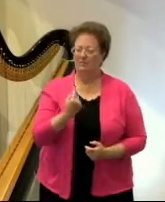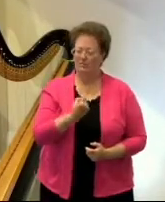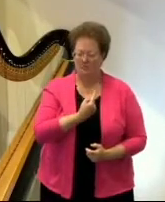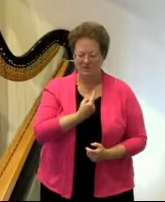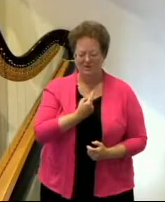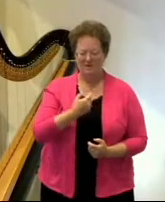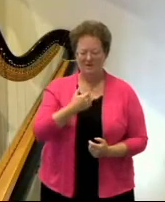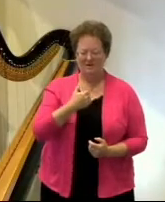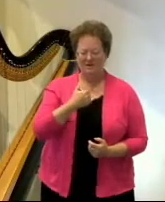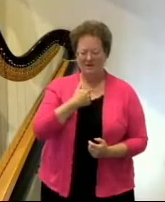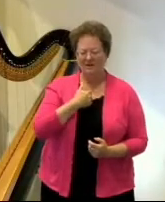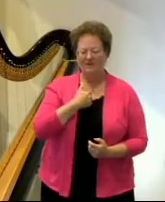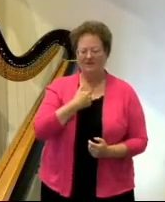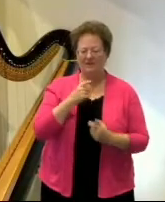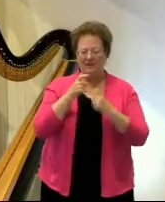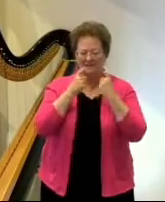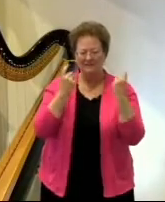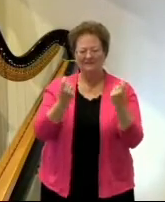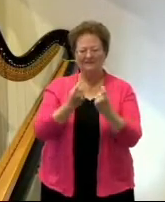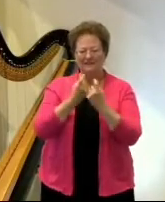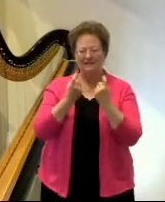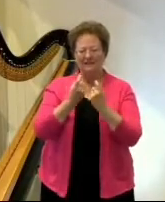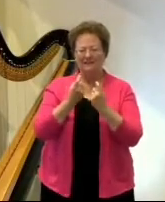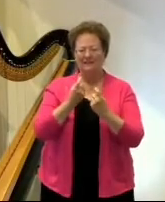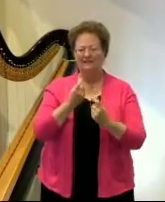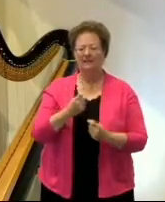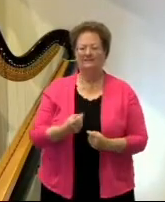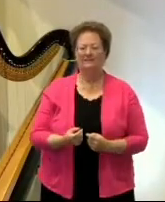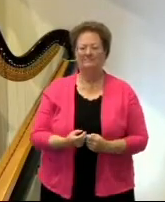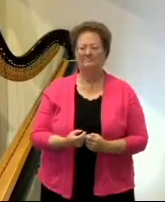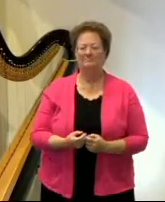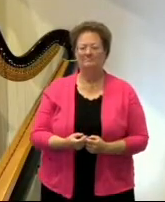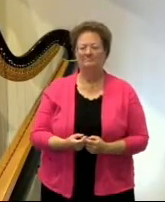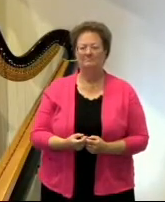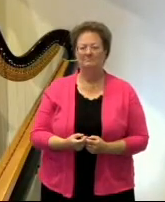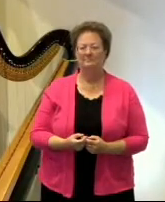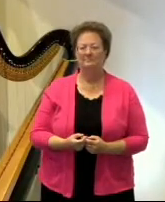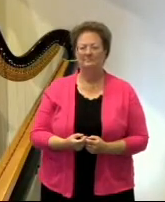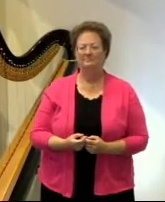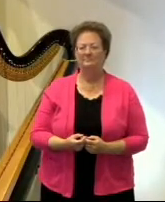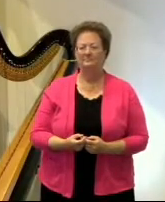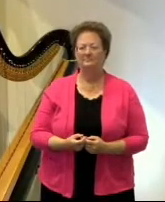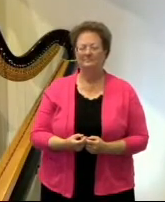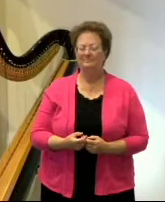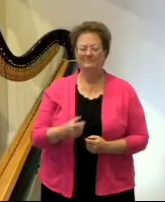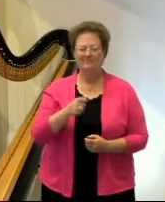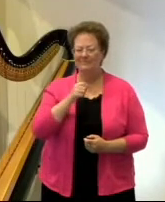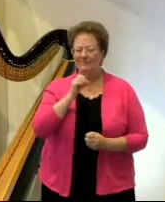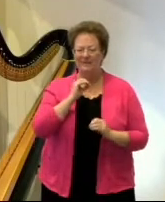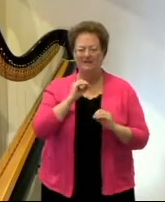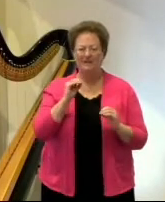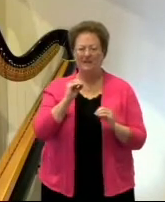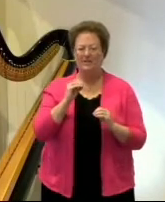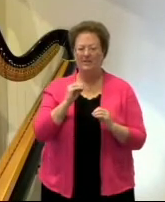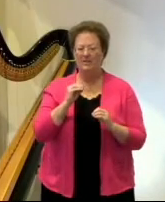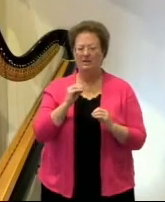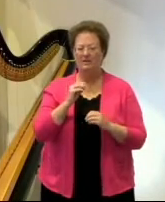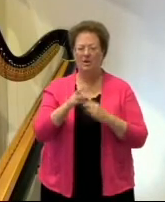worldly stimuli, and there is nothing in this world worth reacting to which will make us spiritually